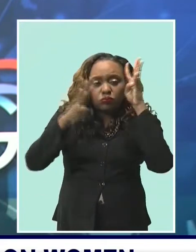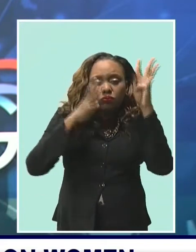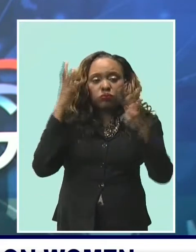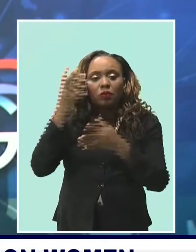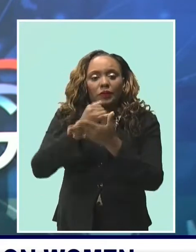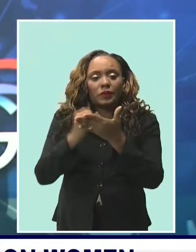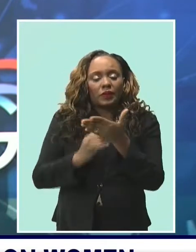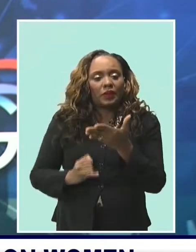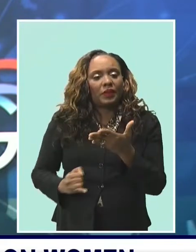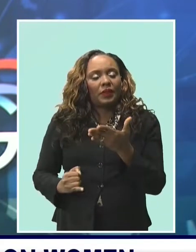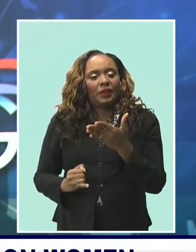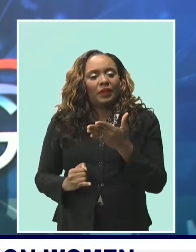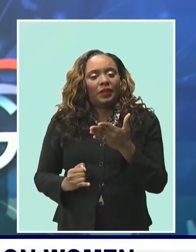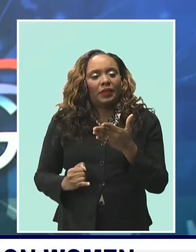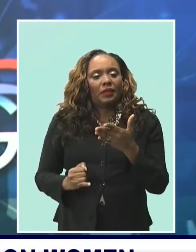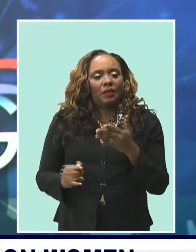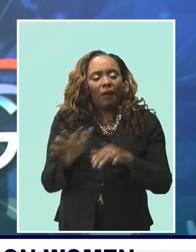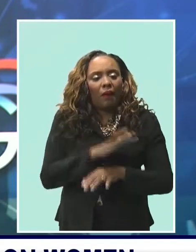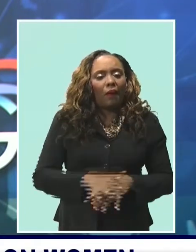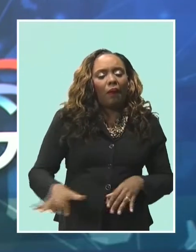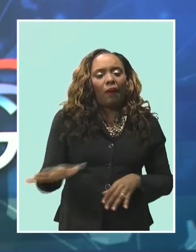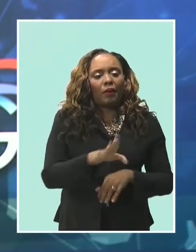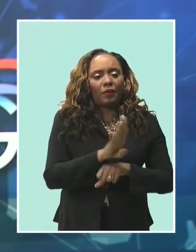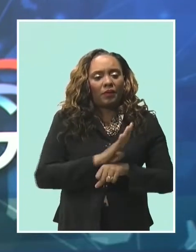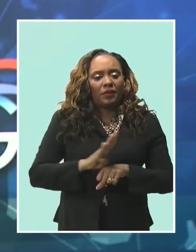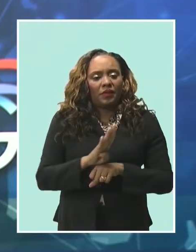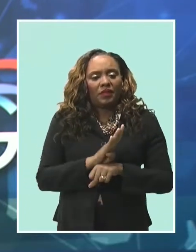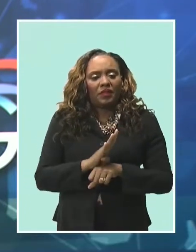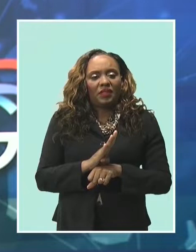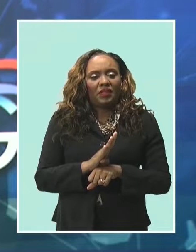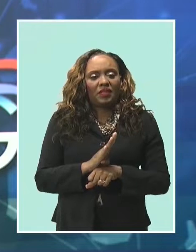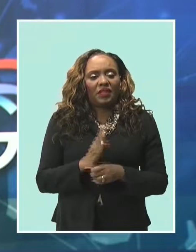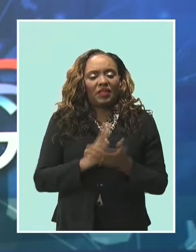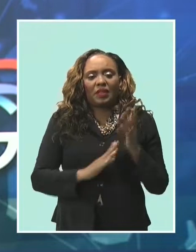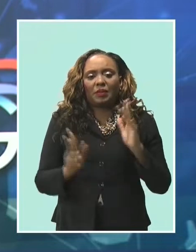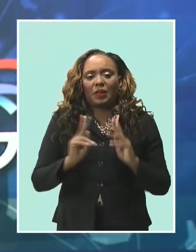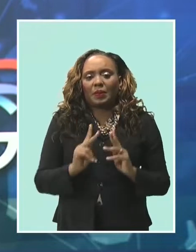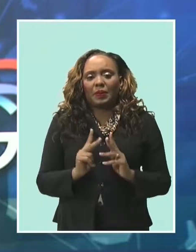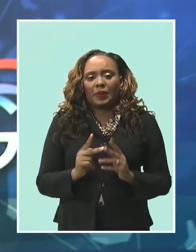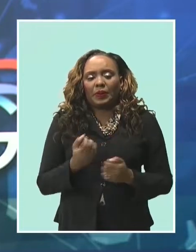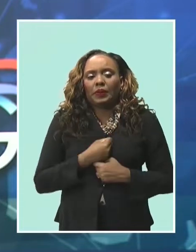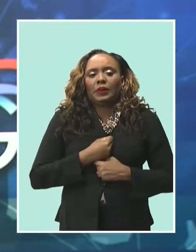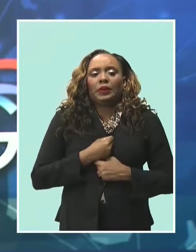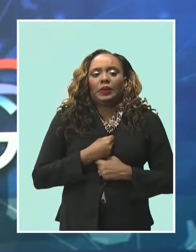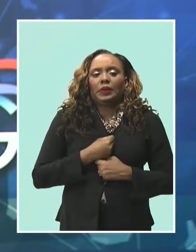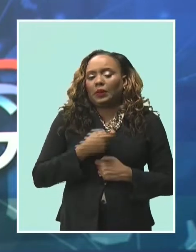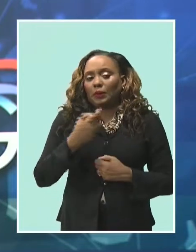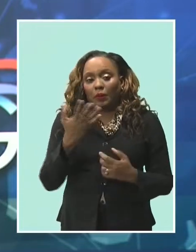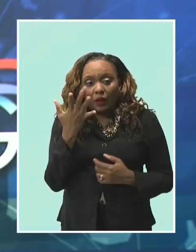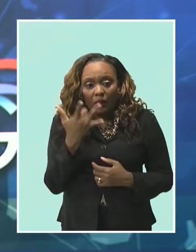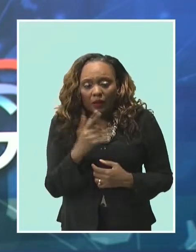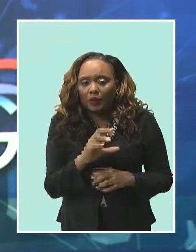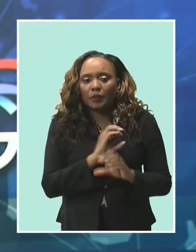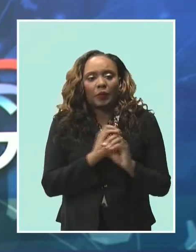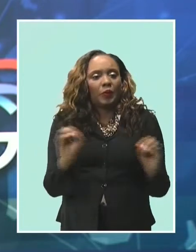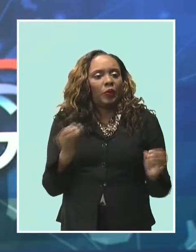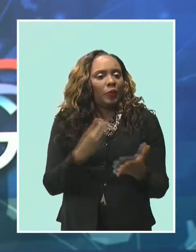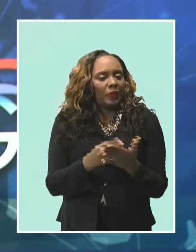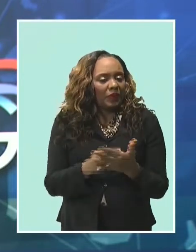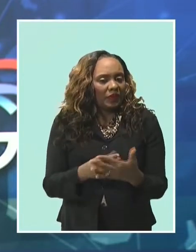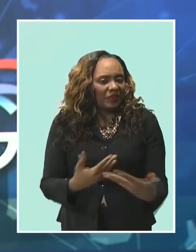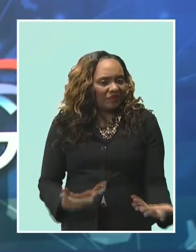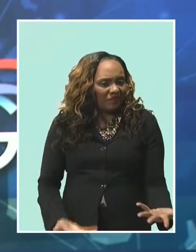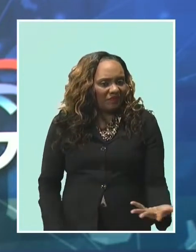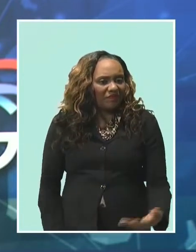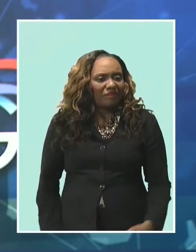of creative and artistic talent on the island, practitioners are often held back by a lack of viable money-making opportunities. And as